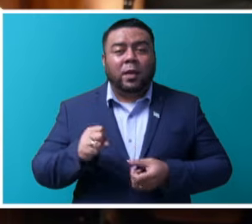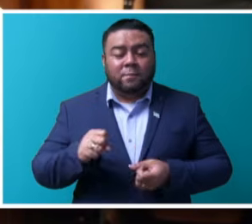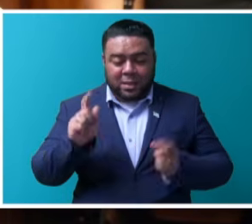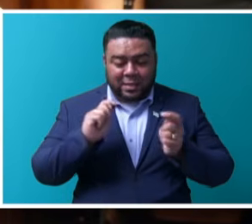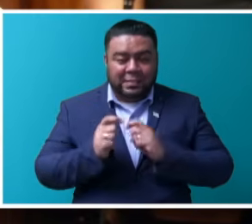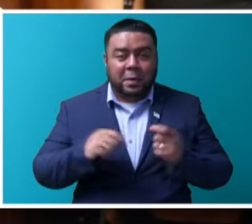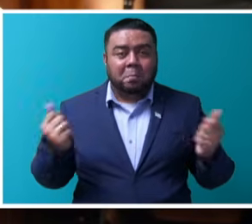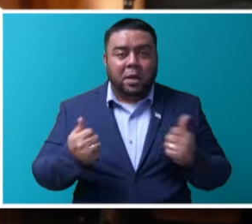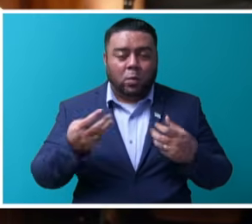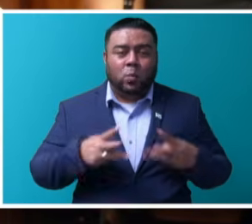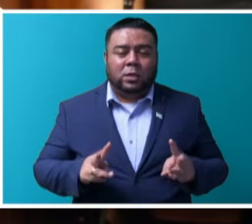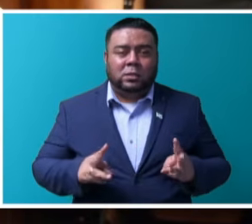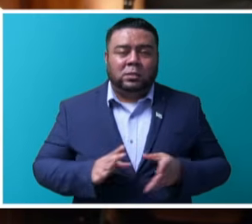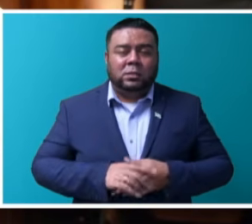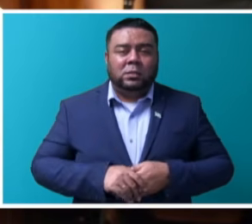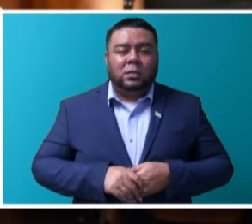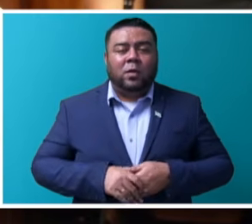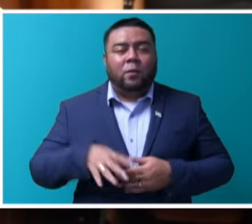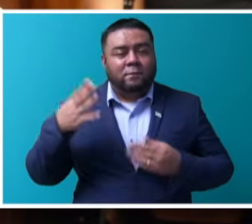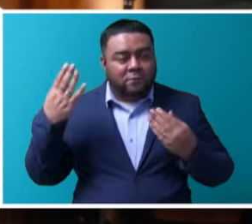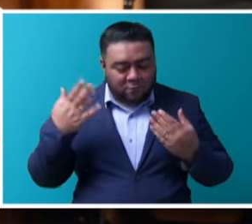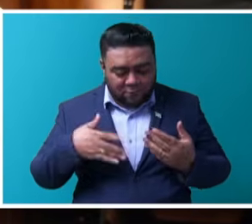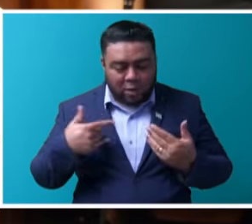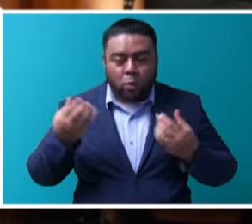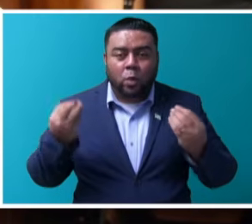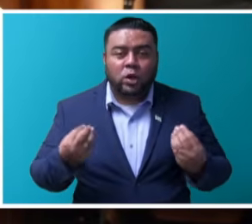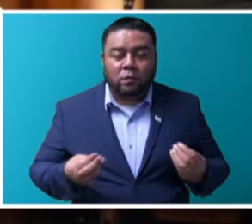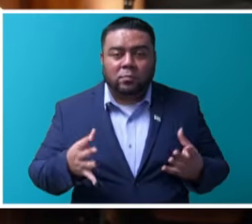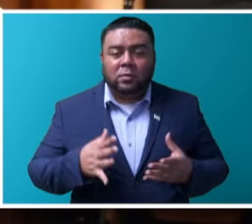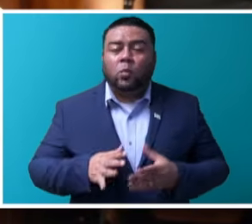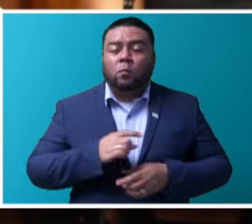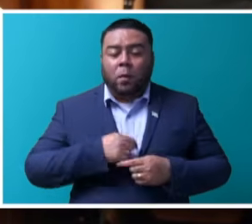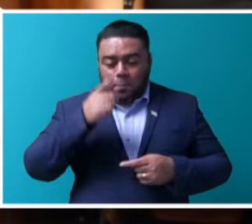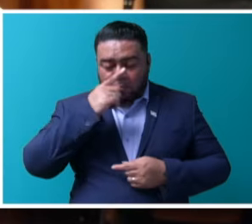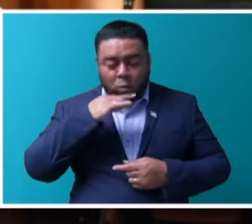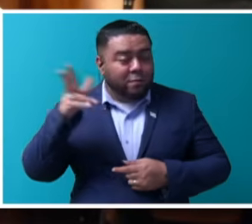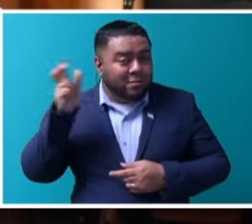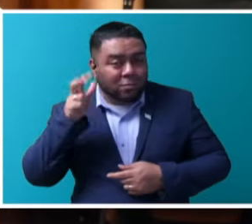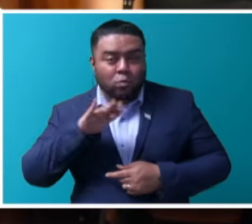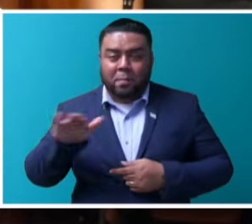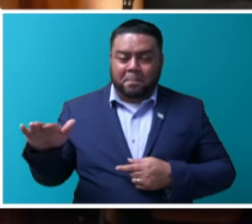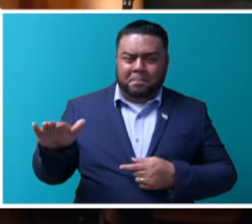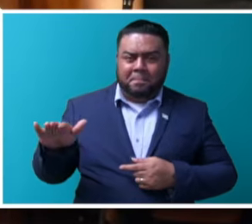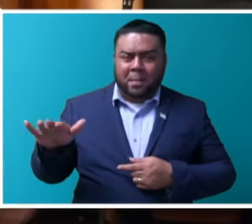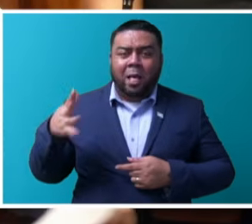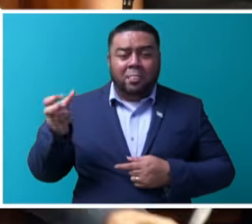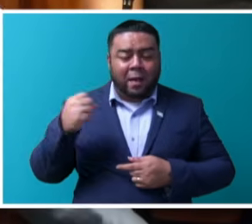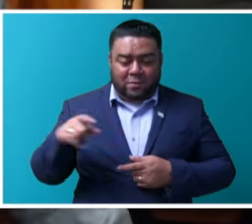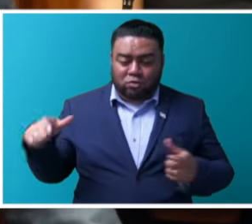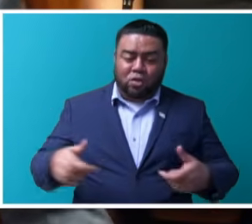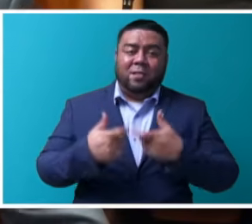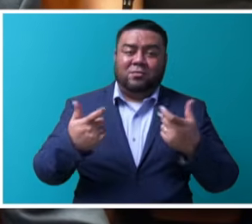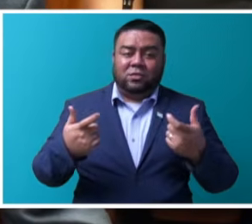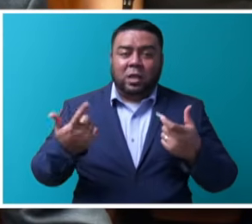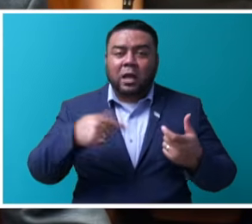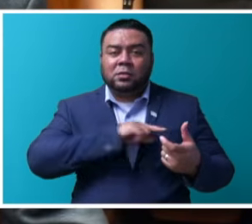ways. We have felt the weight of expectations of our people. We have listened to them as they challenge